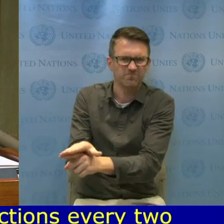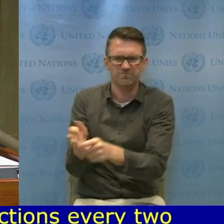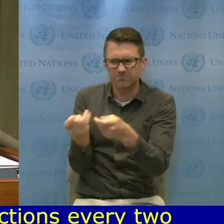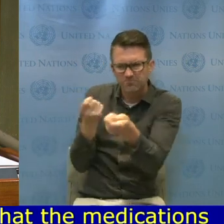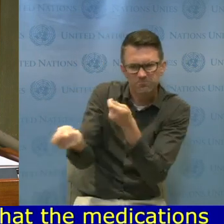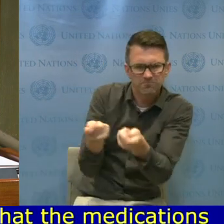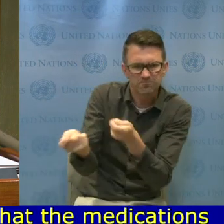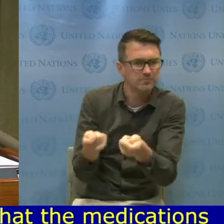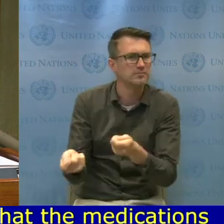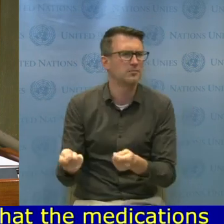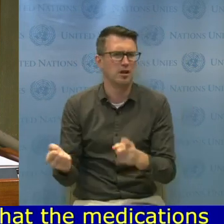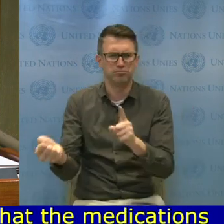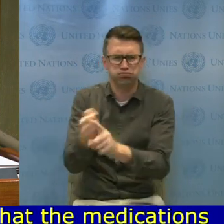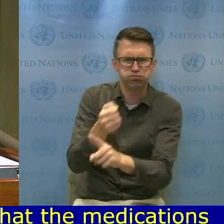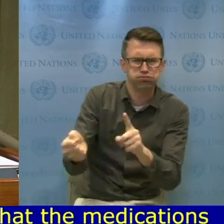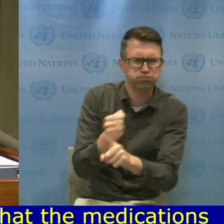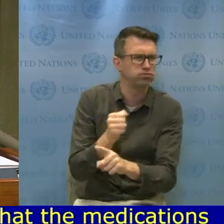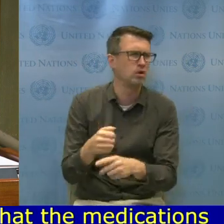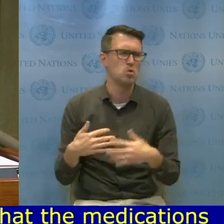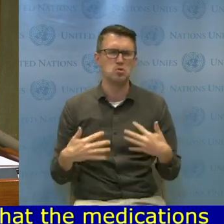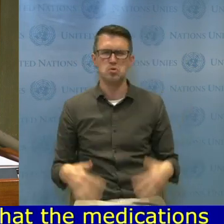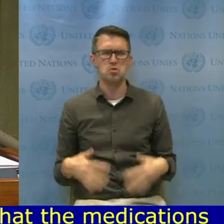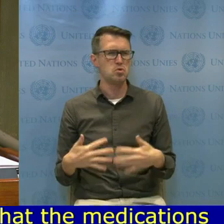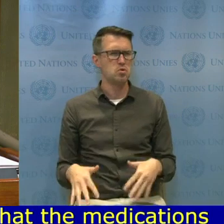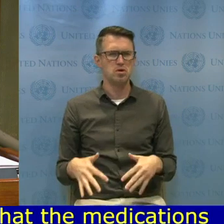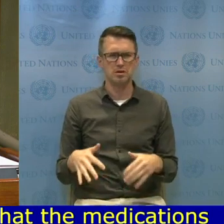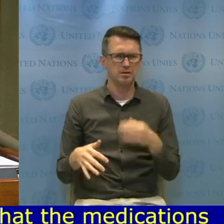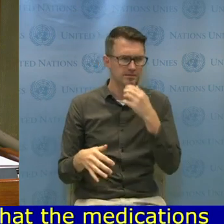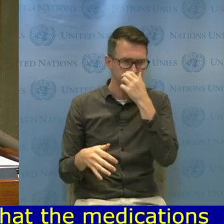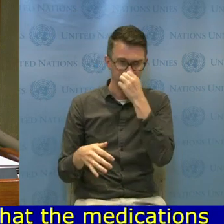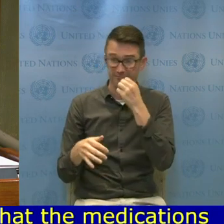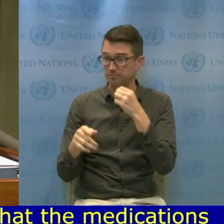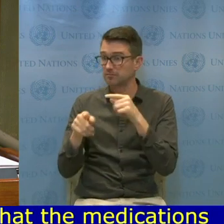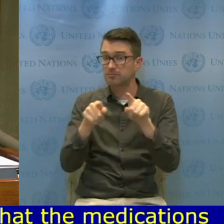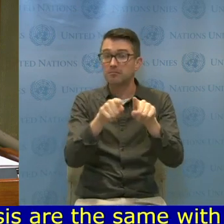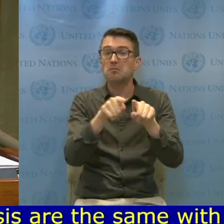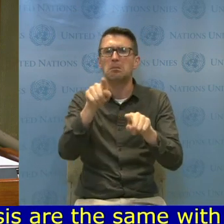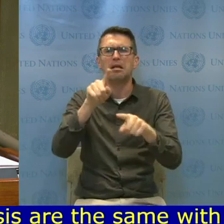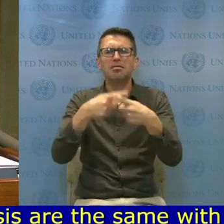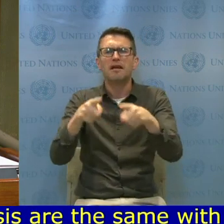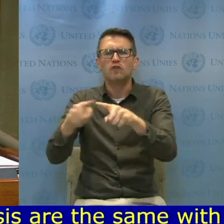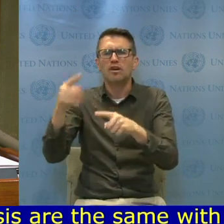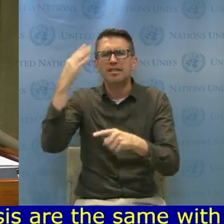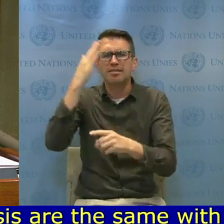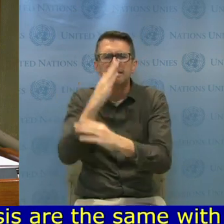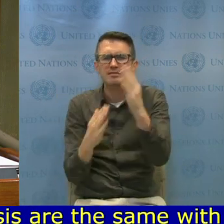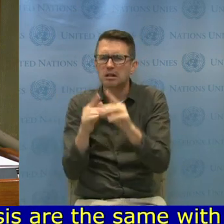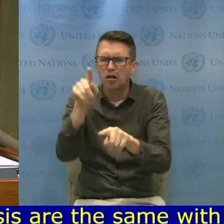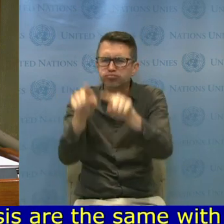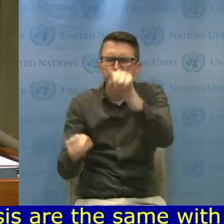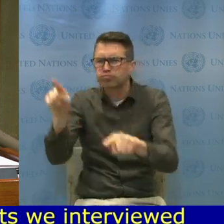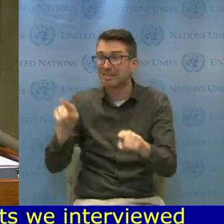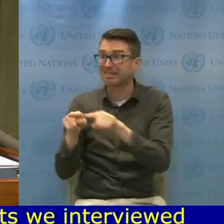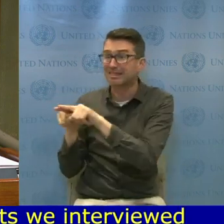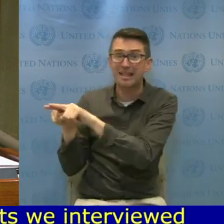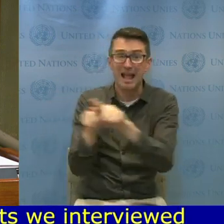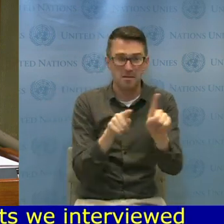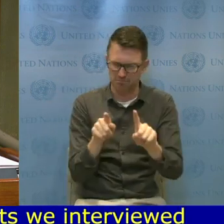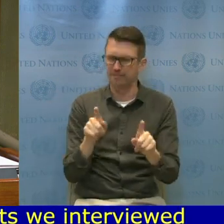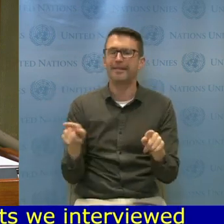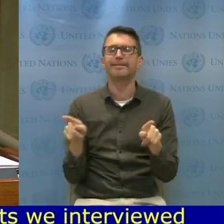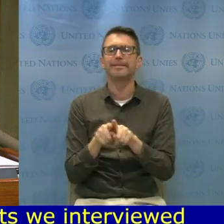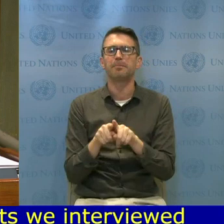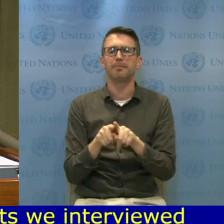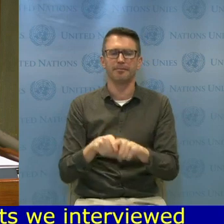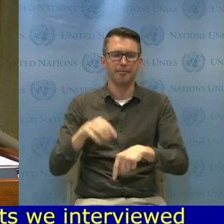we interviewed did not know what was given to them and never gave their consent. The administration of this medication is monitored by